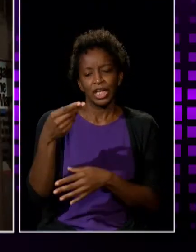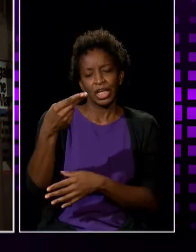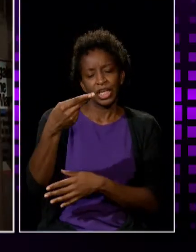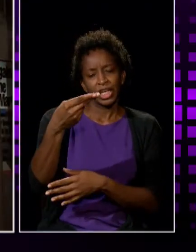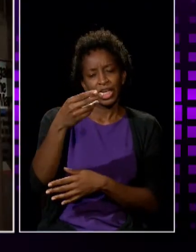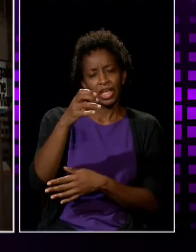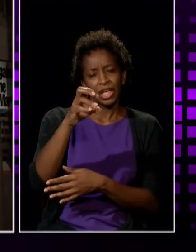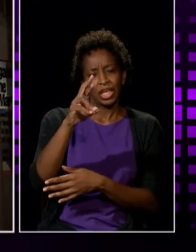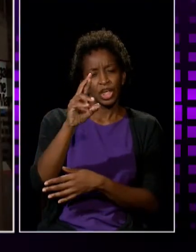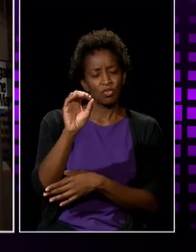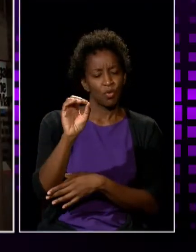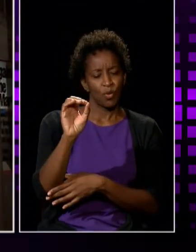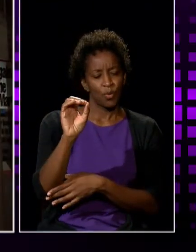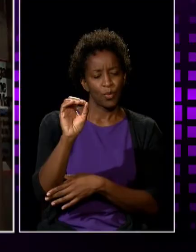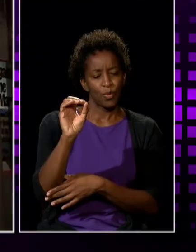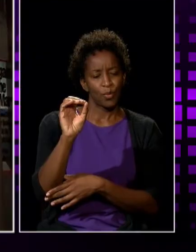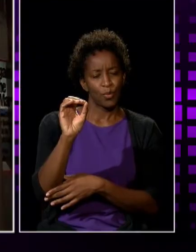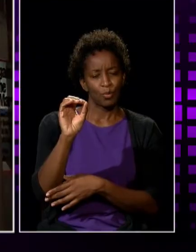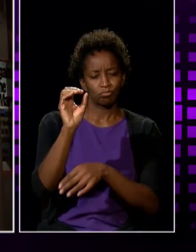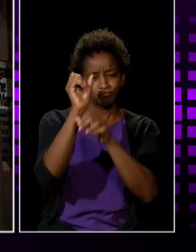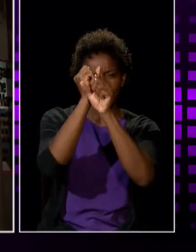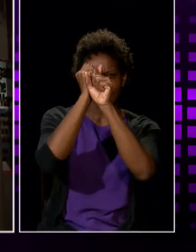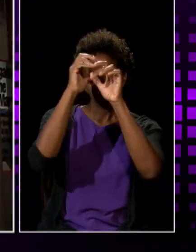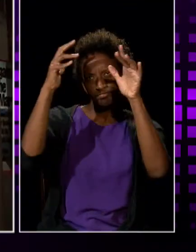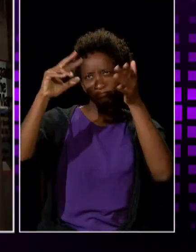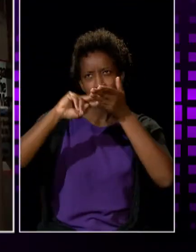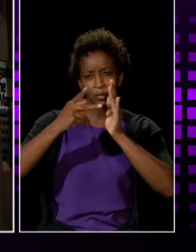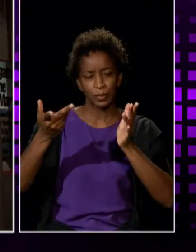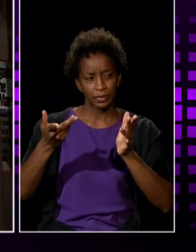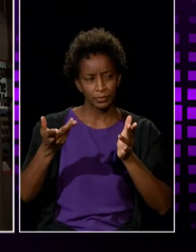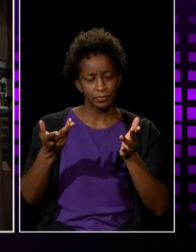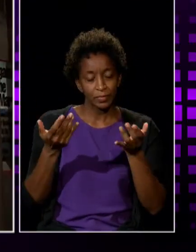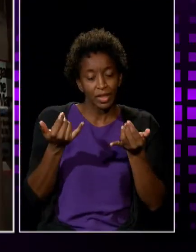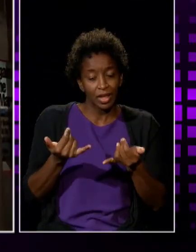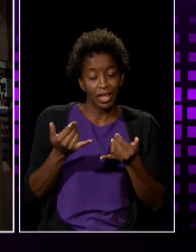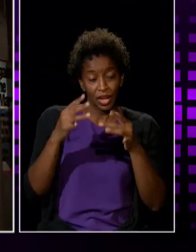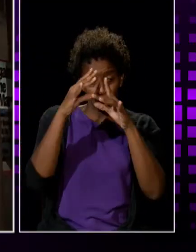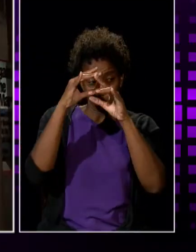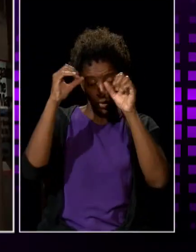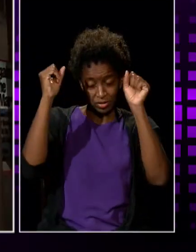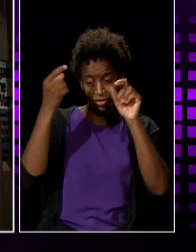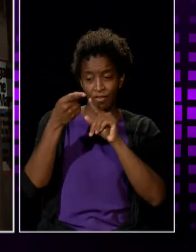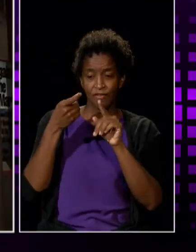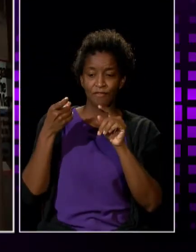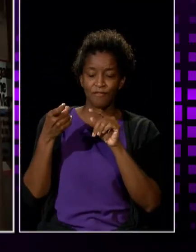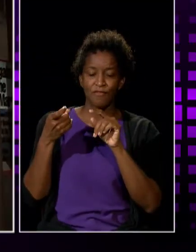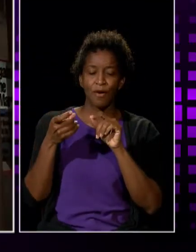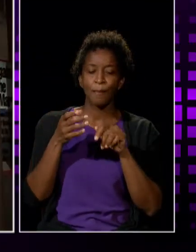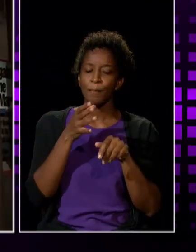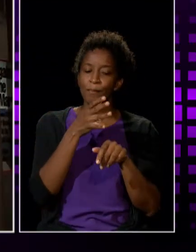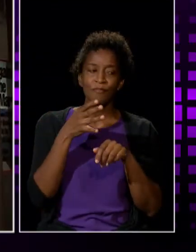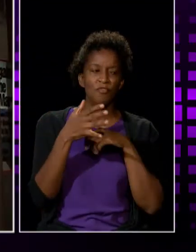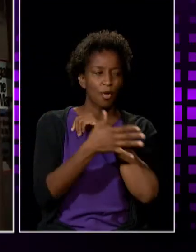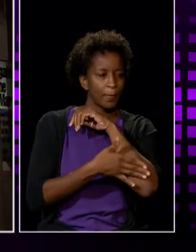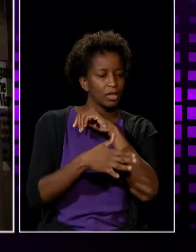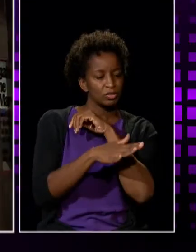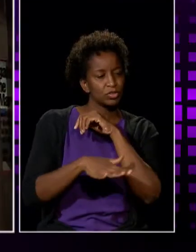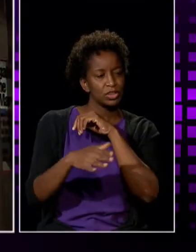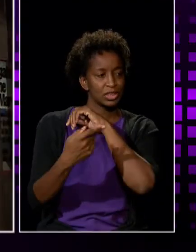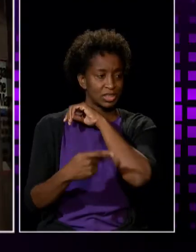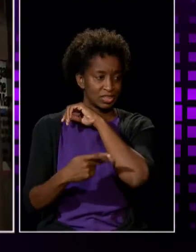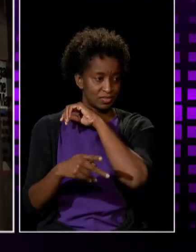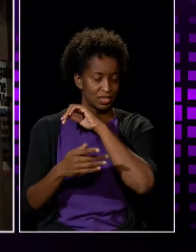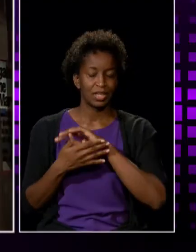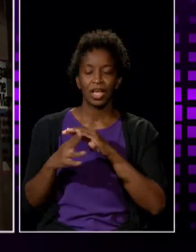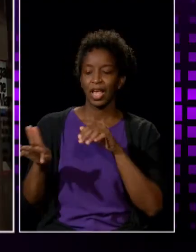we have a president who is from rural St. Philip. We have one national hero who is from the Bayland in St. Michael, and we